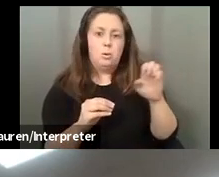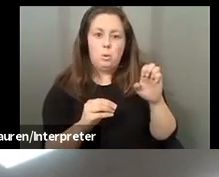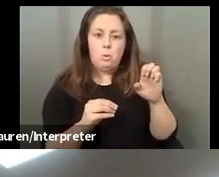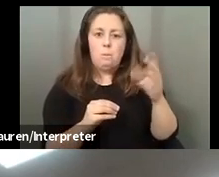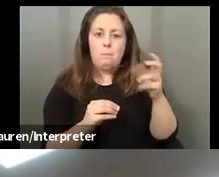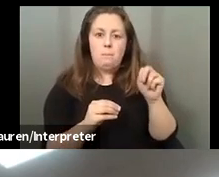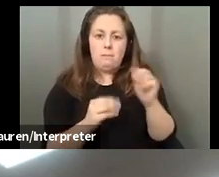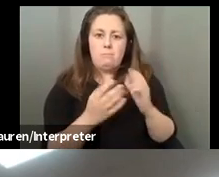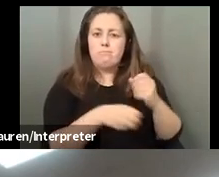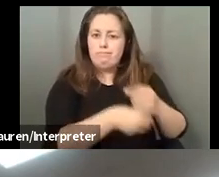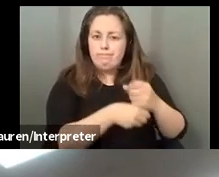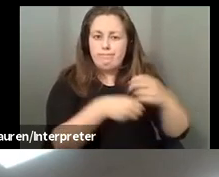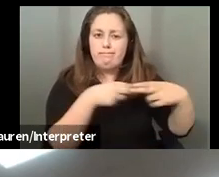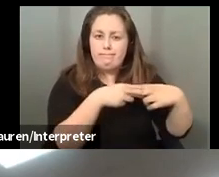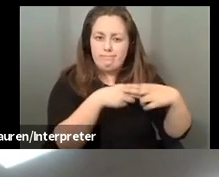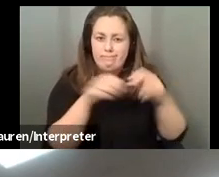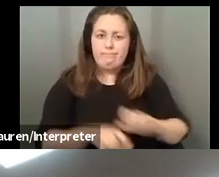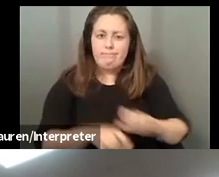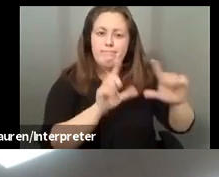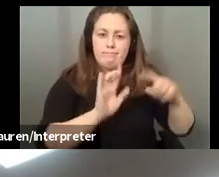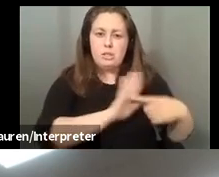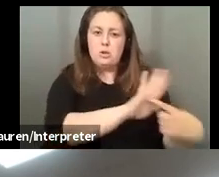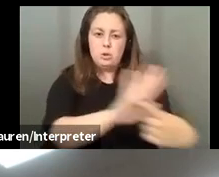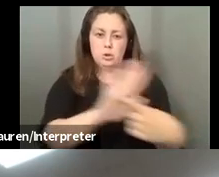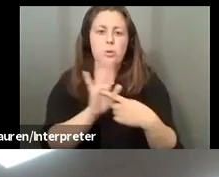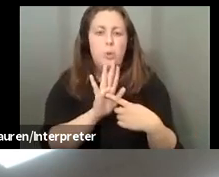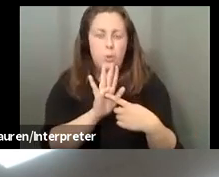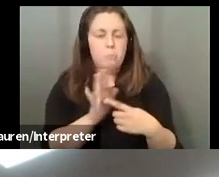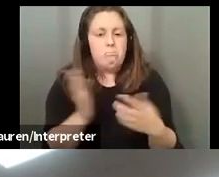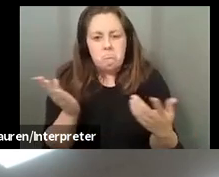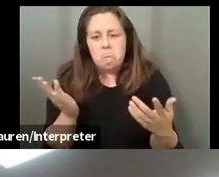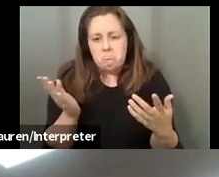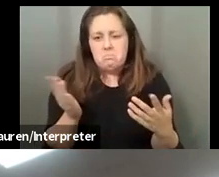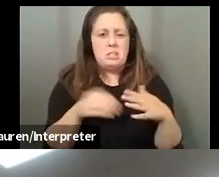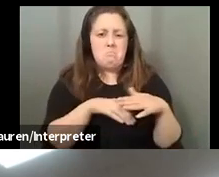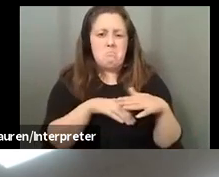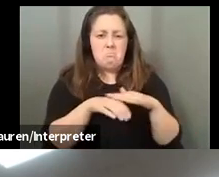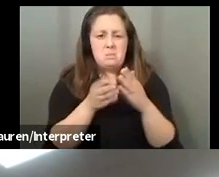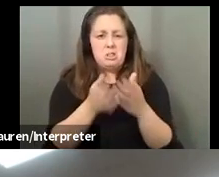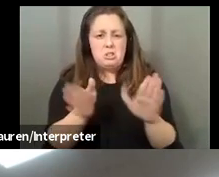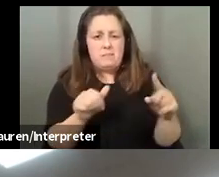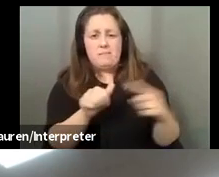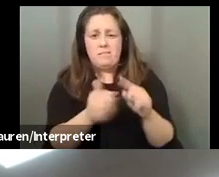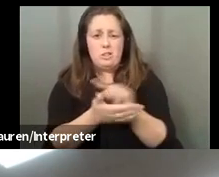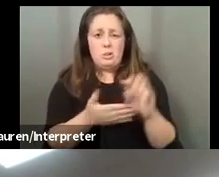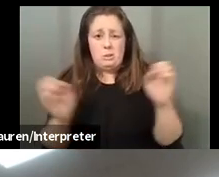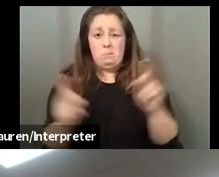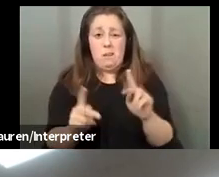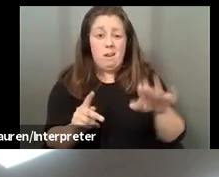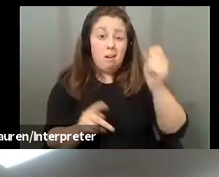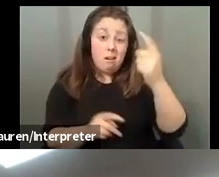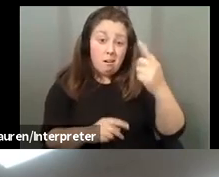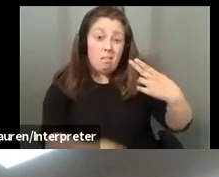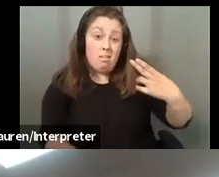Yeah, I think it's a pretty good representation of kind of a general like first week back feel, because high school's really only been back